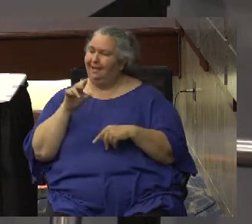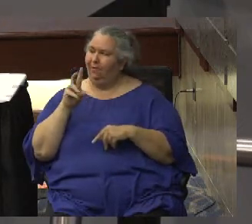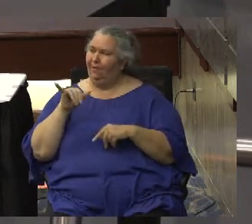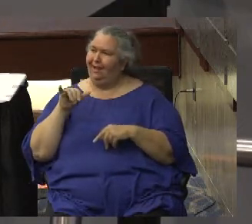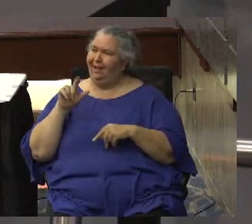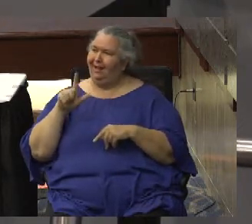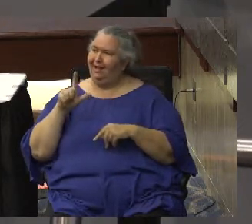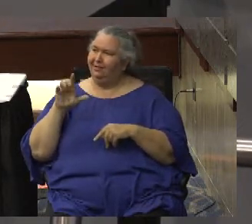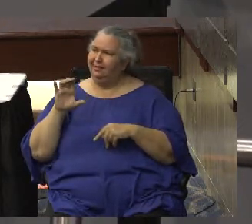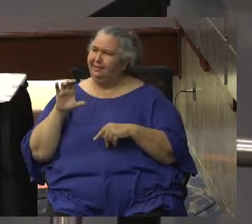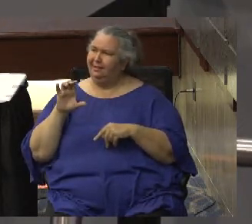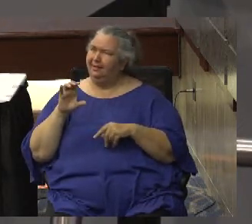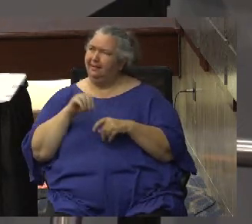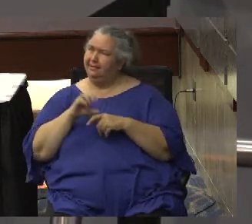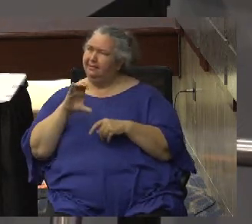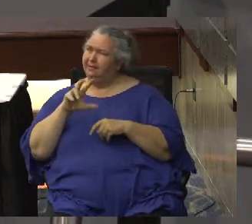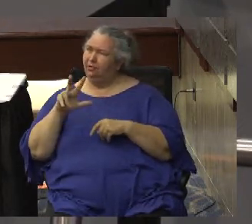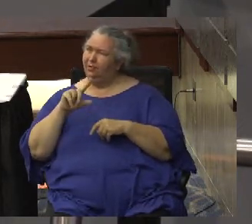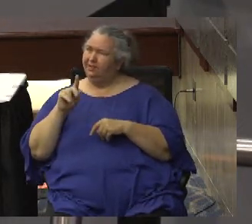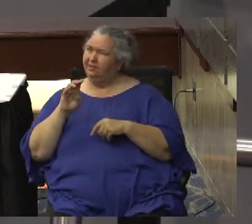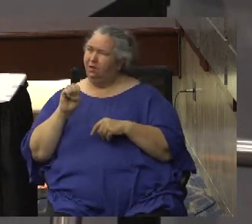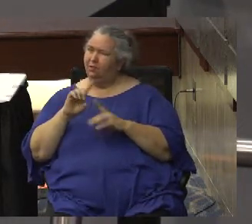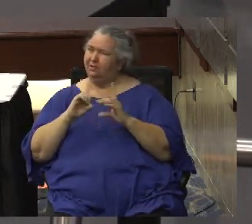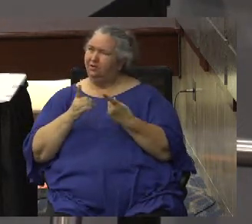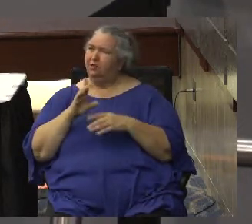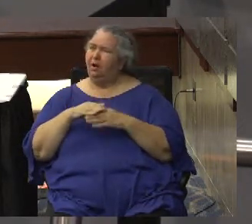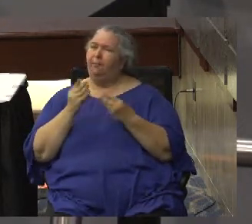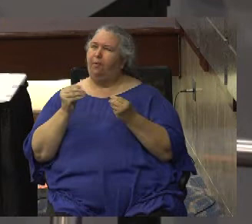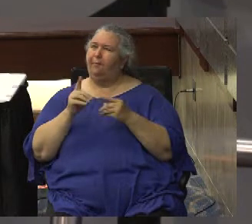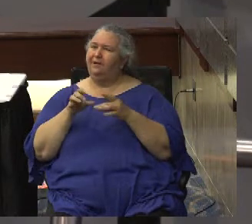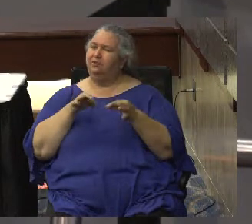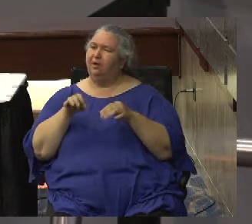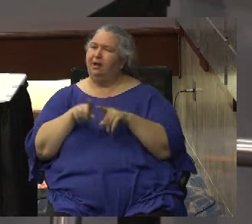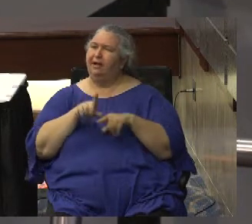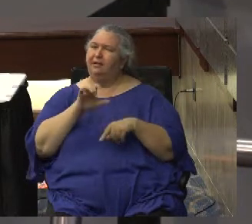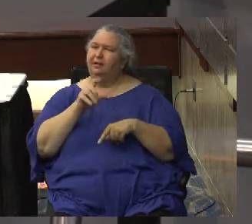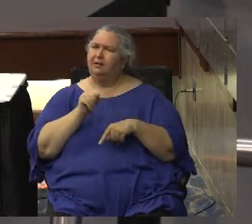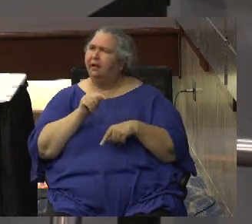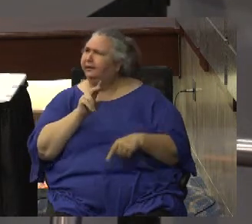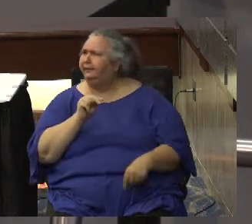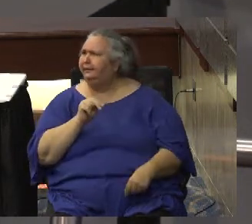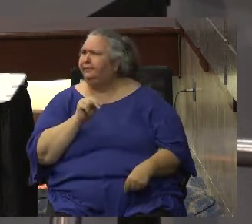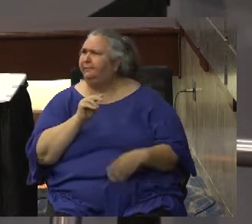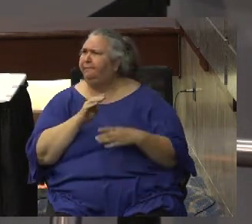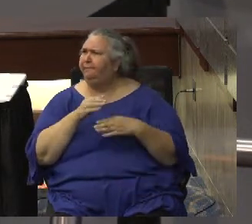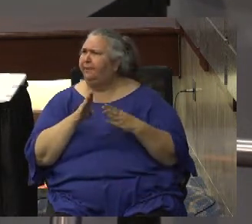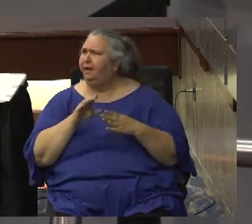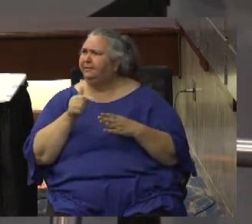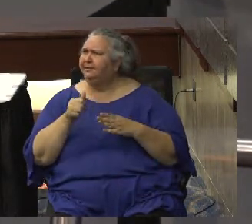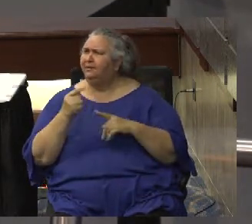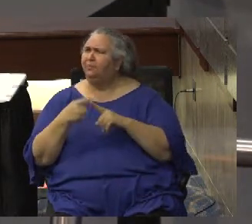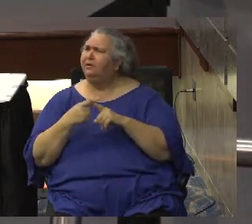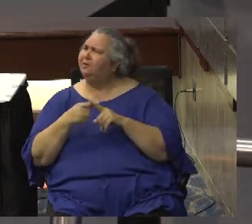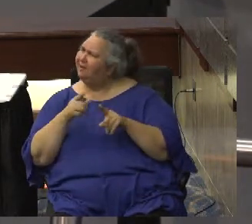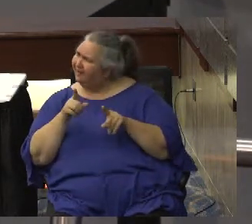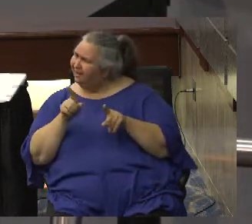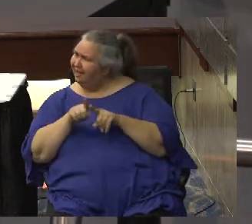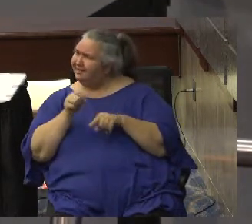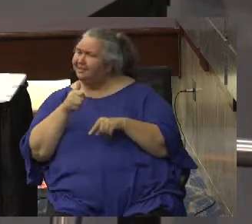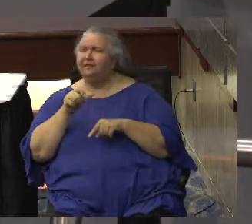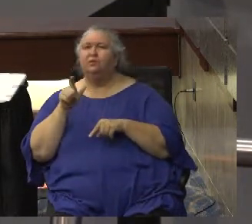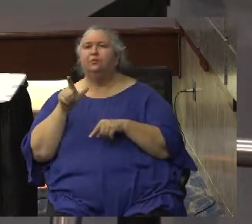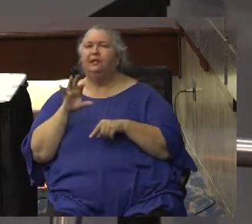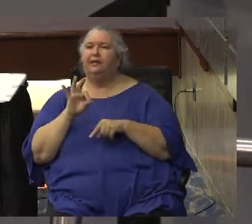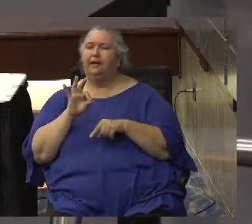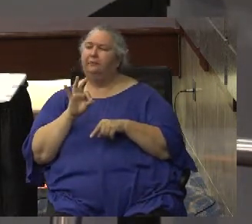shop in a C3 zoning district on property described as Lot N, Block 10 of the Riddle Addition, known as 1029 North Loop